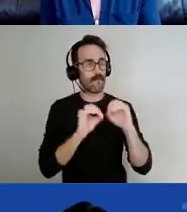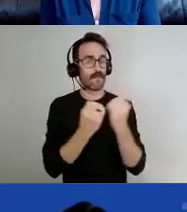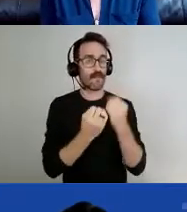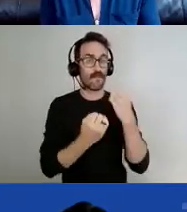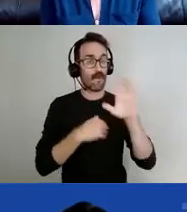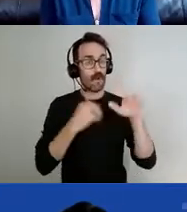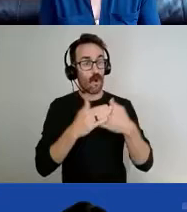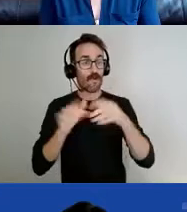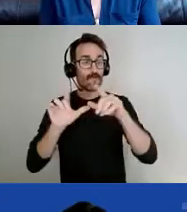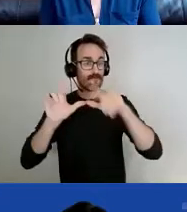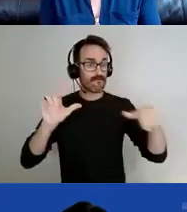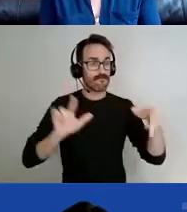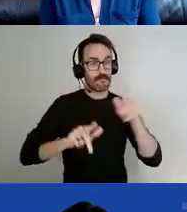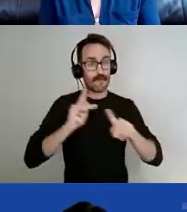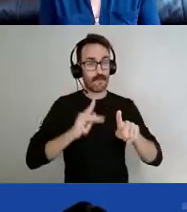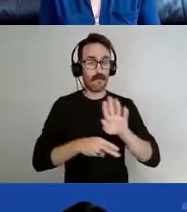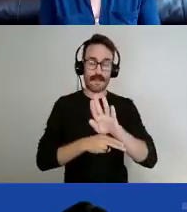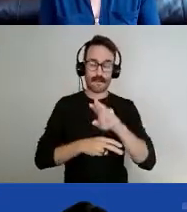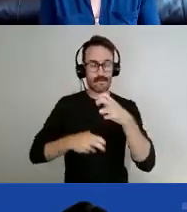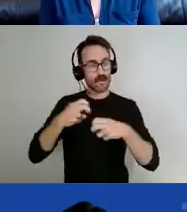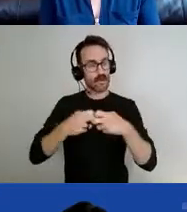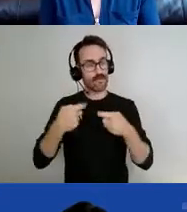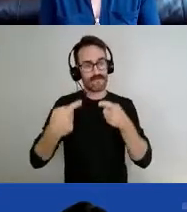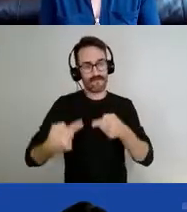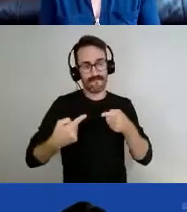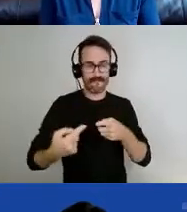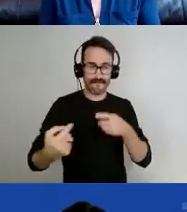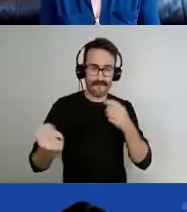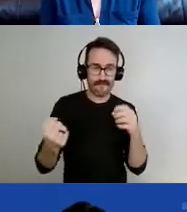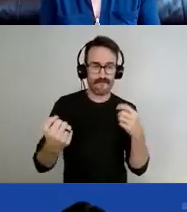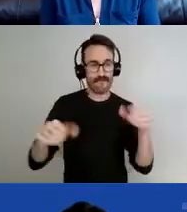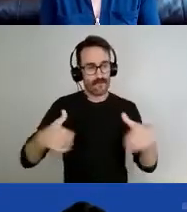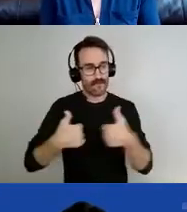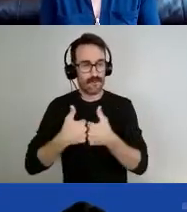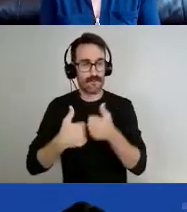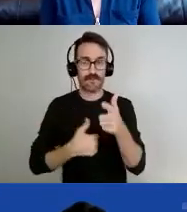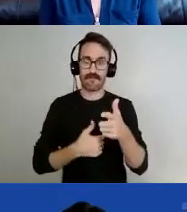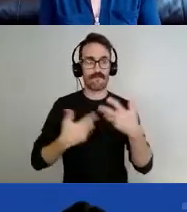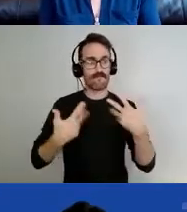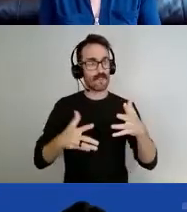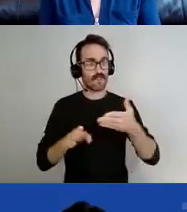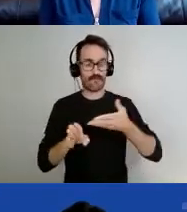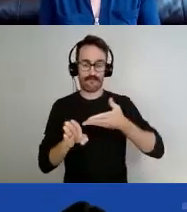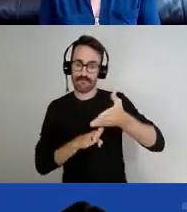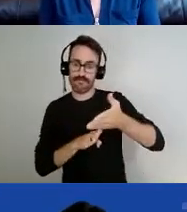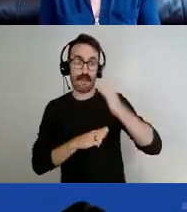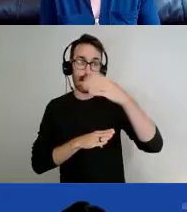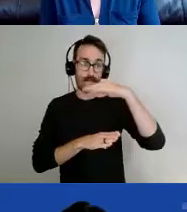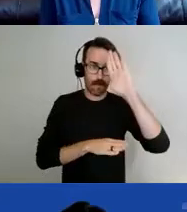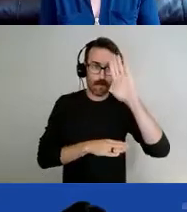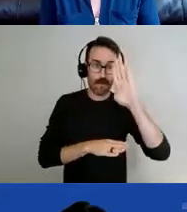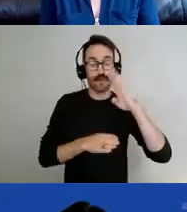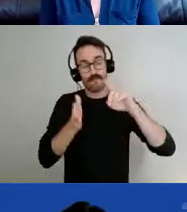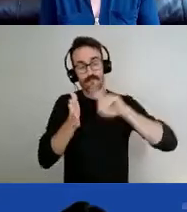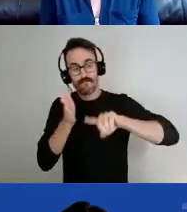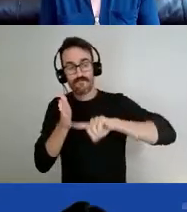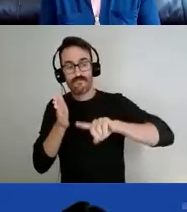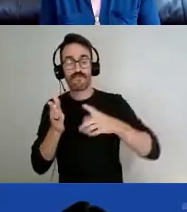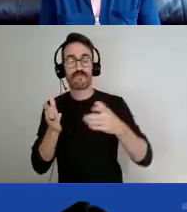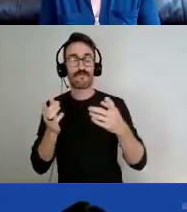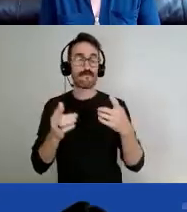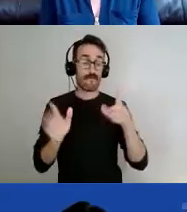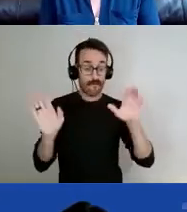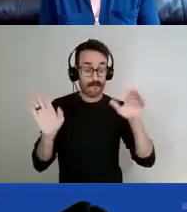2SLGBTQI people and issues. Celeste is trained as an anthropologist and ethnographer and has a research focus on